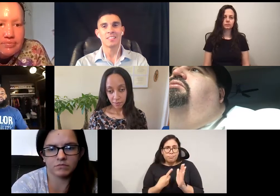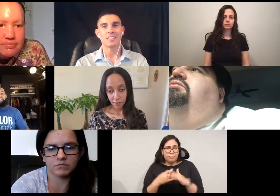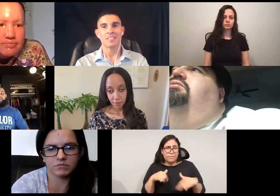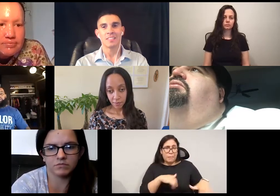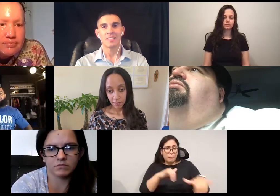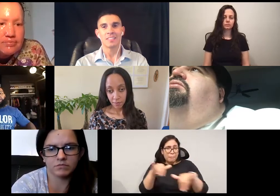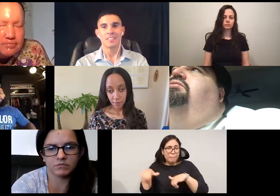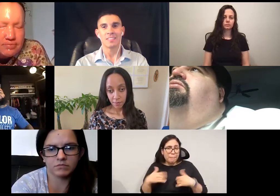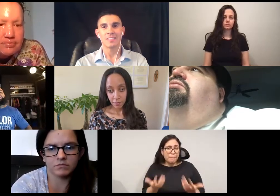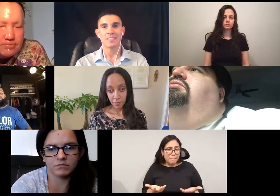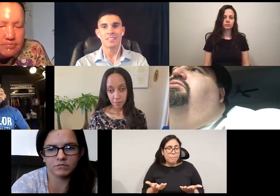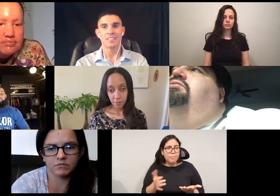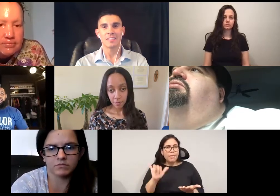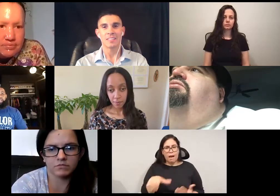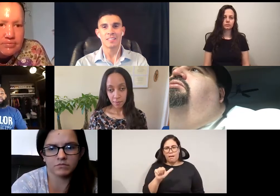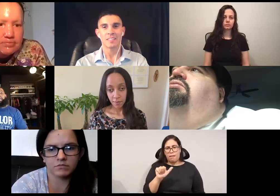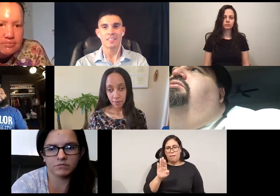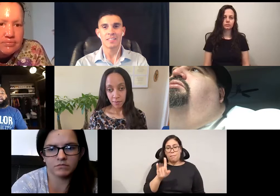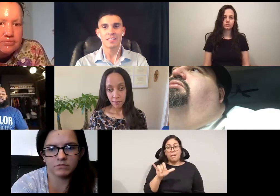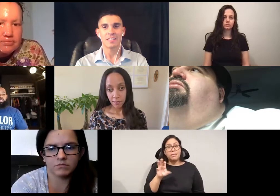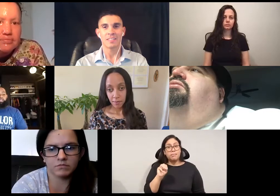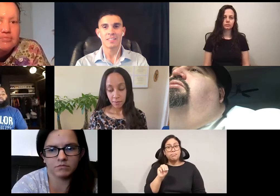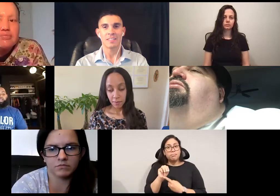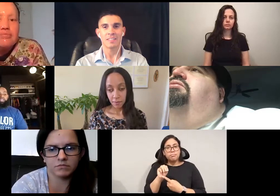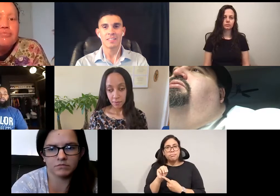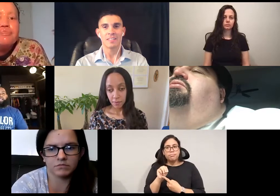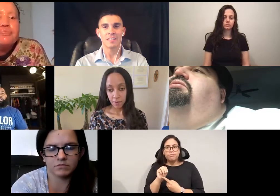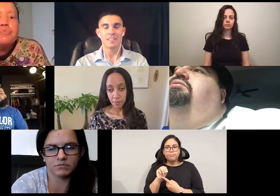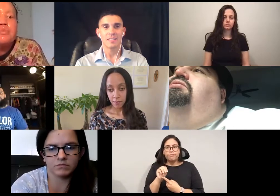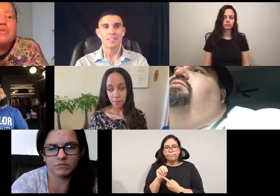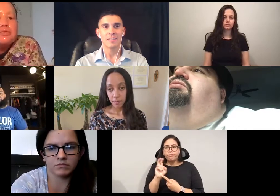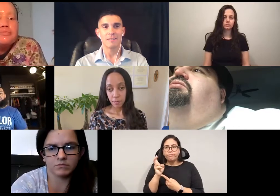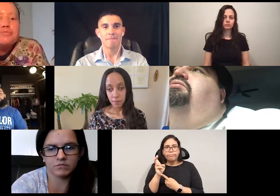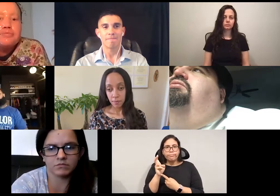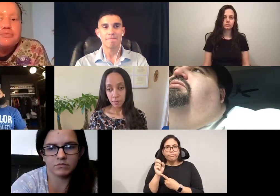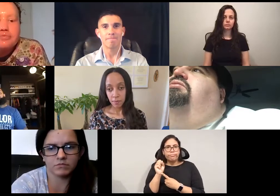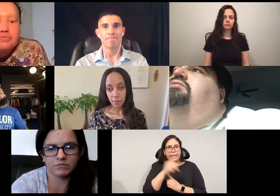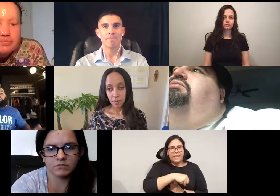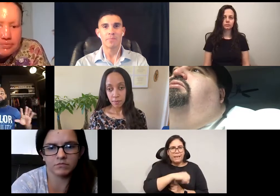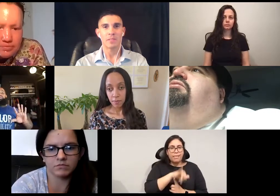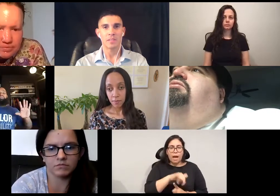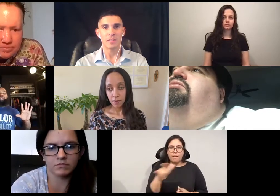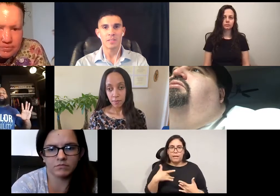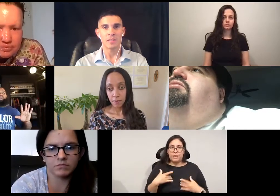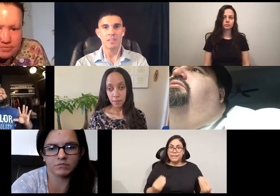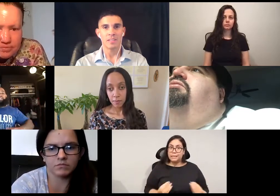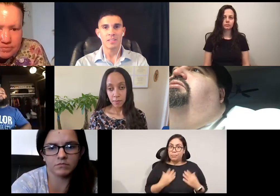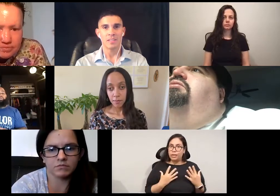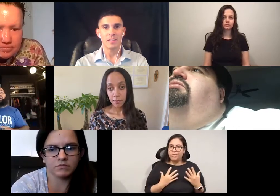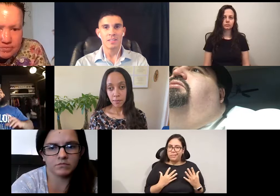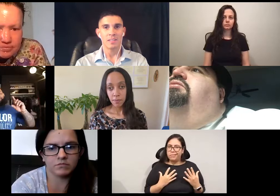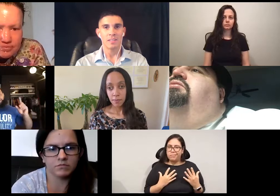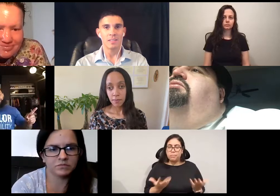that's where the ableism comes in, and it kind of defeats the fact of the inspiration. So this is